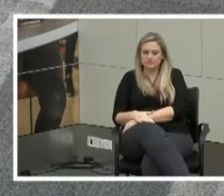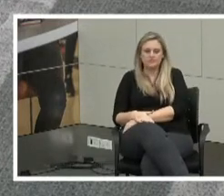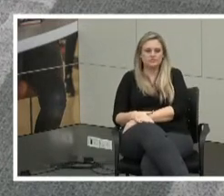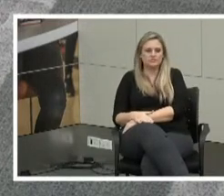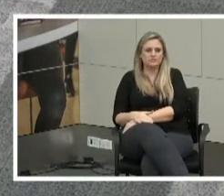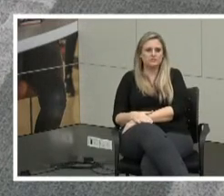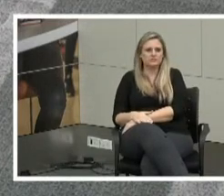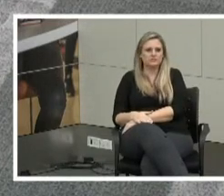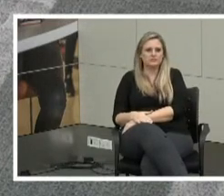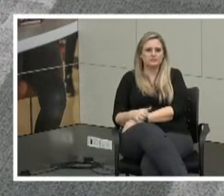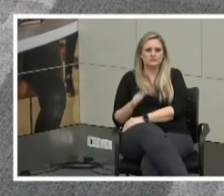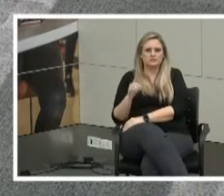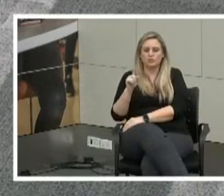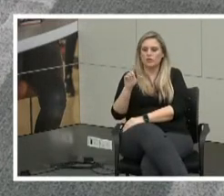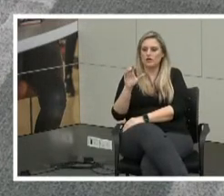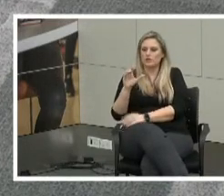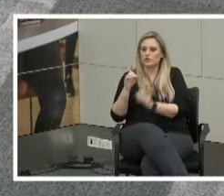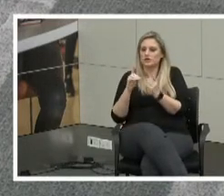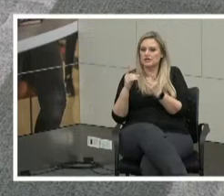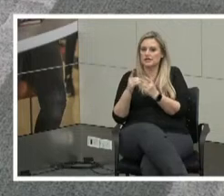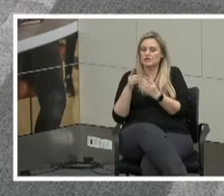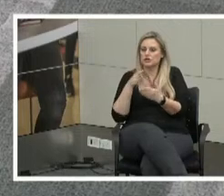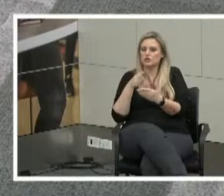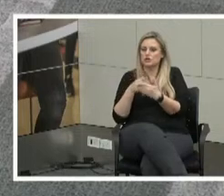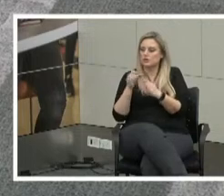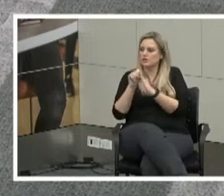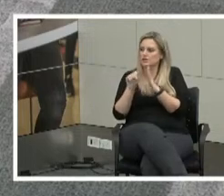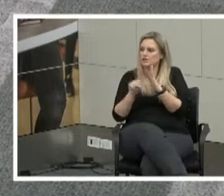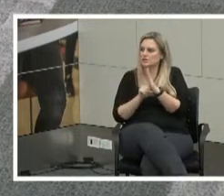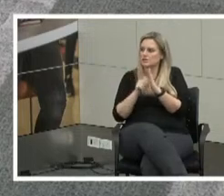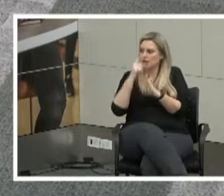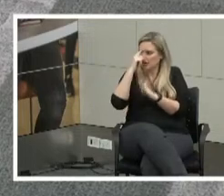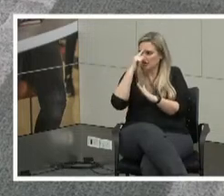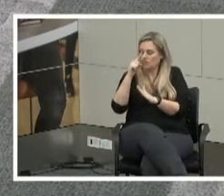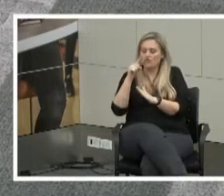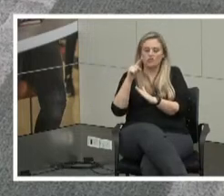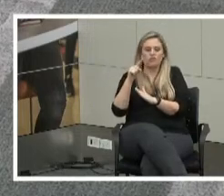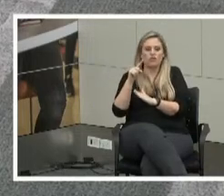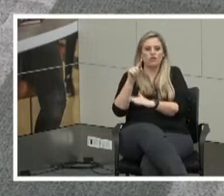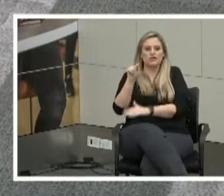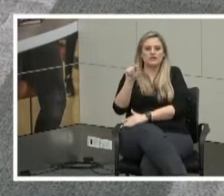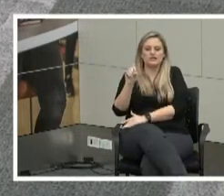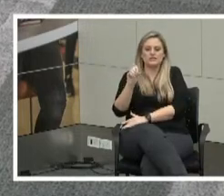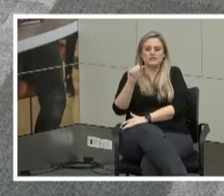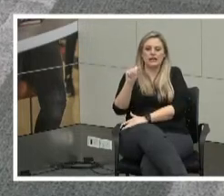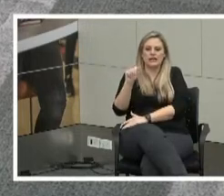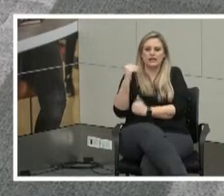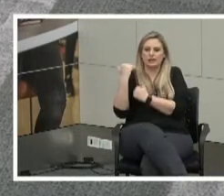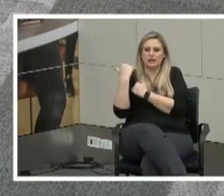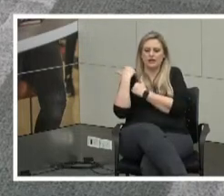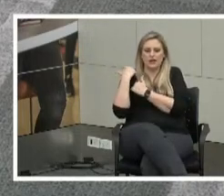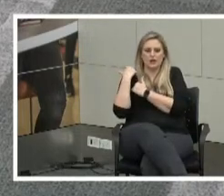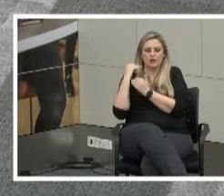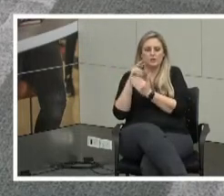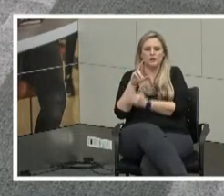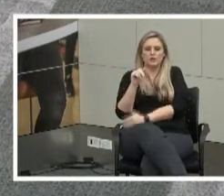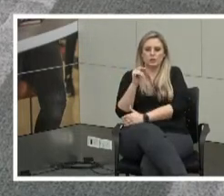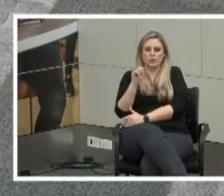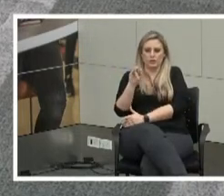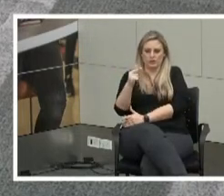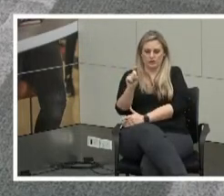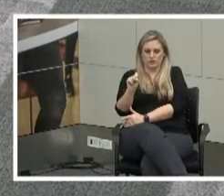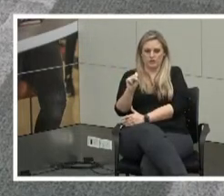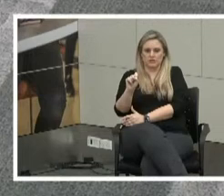districts are currently suing the state over the legality of the 2023 tea accountability ratings but the